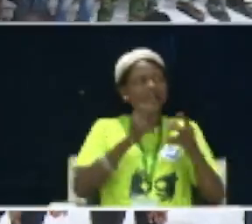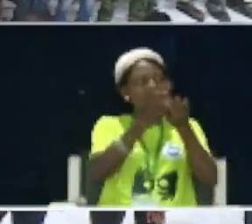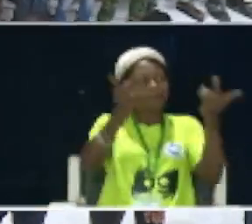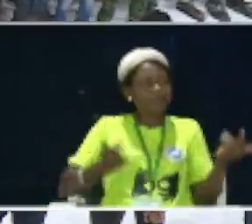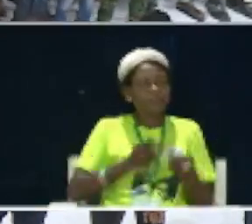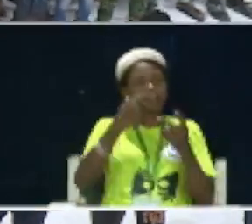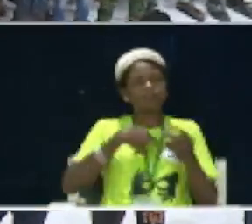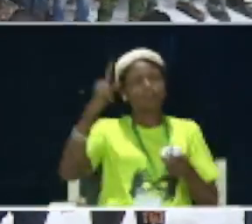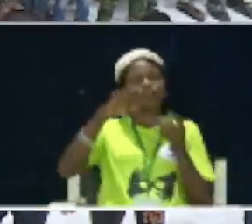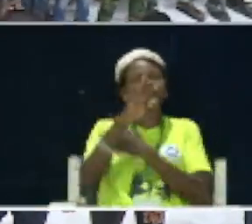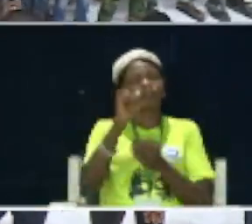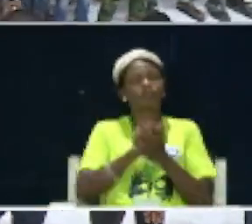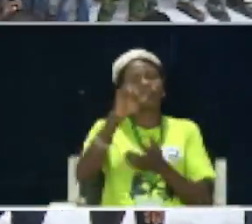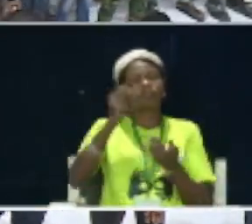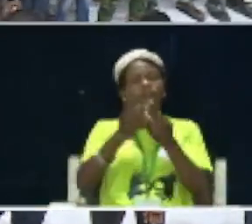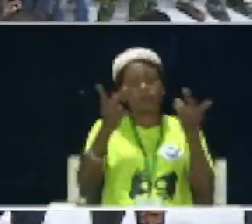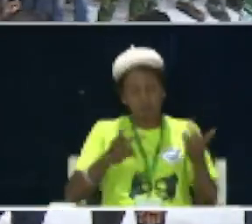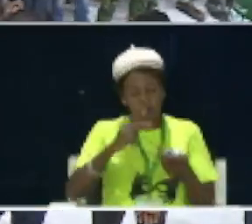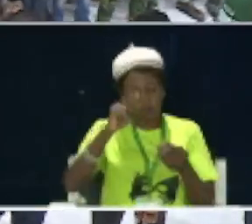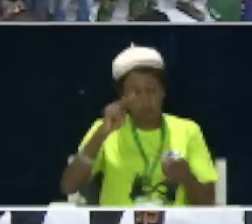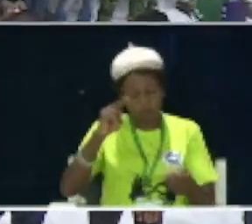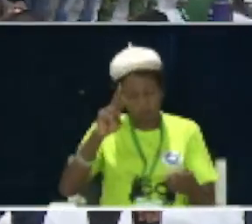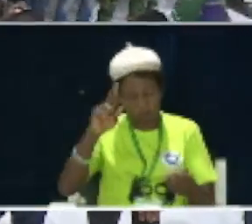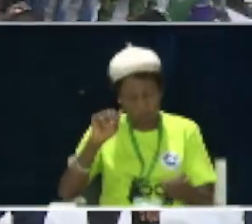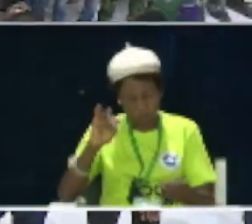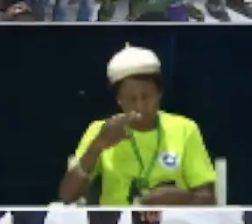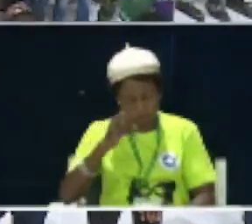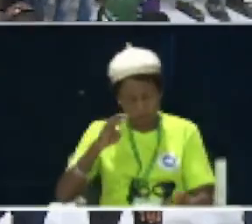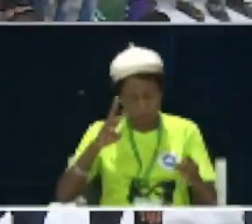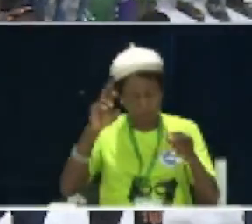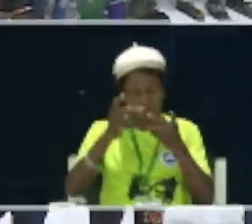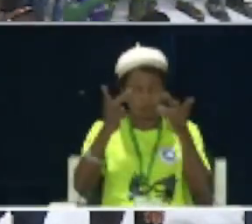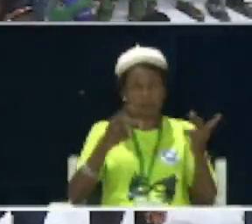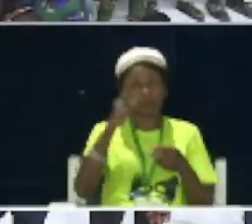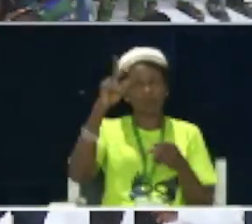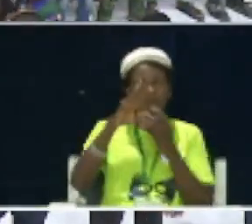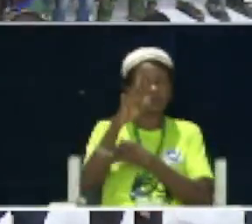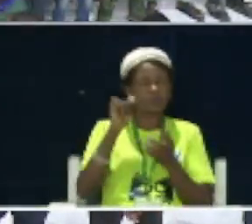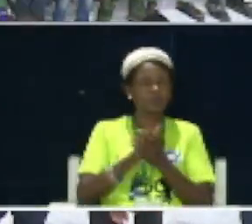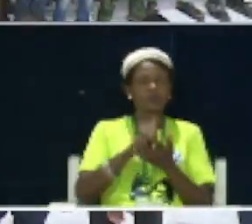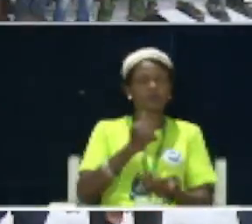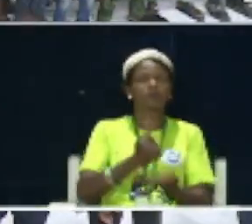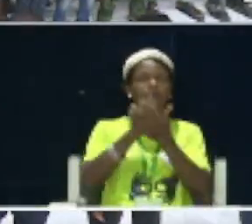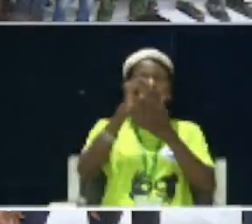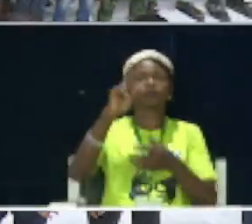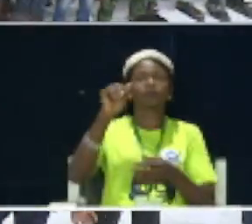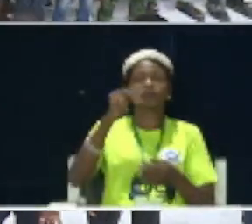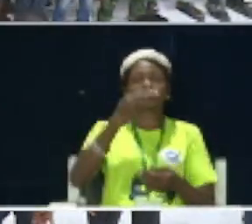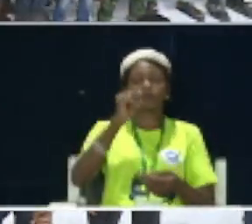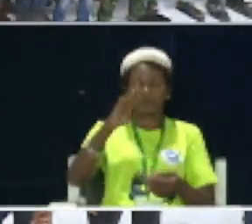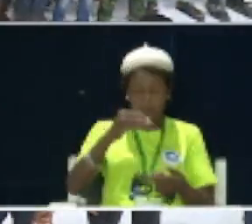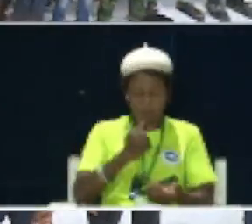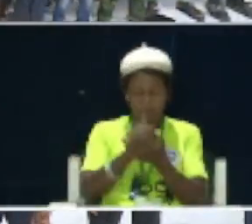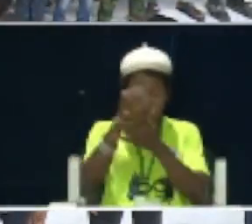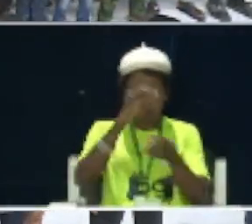You are the God who repositioned Rahab. Please reposition me. You are the one that helped Rahab. Help me, O Lord. Help me, O